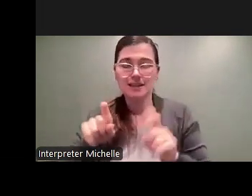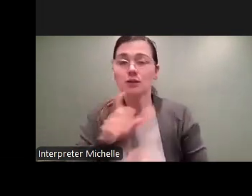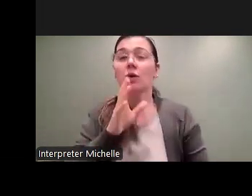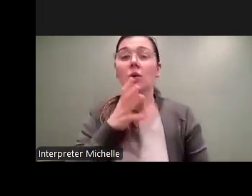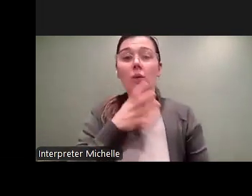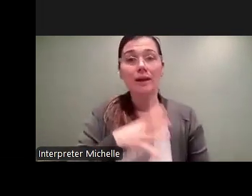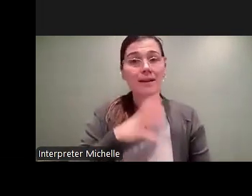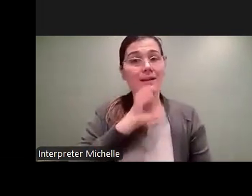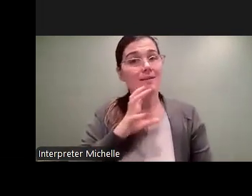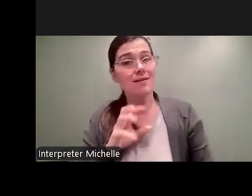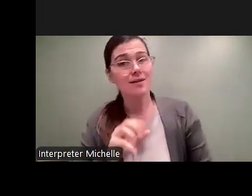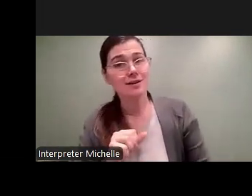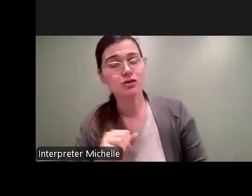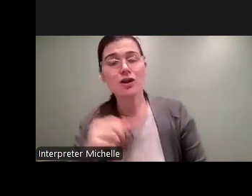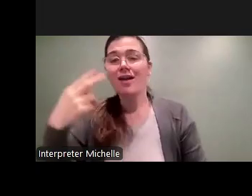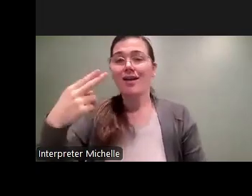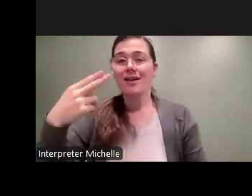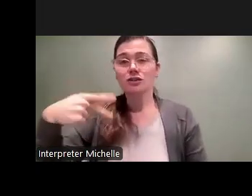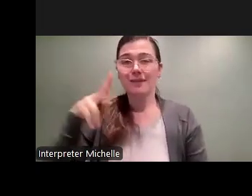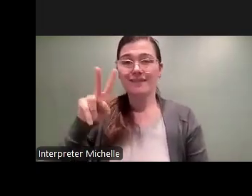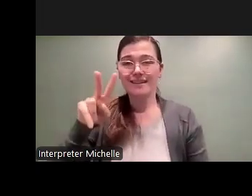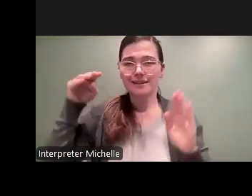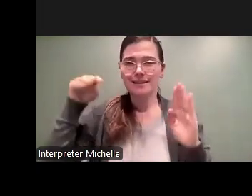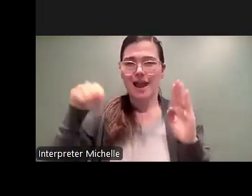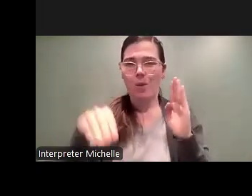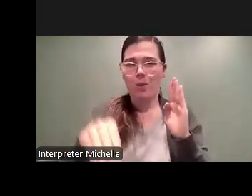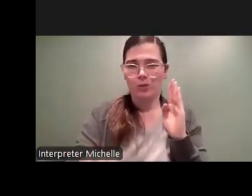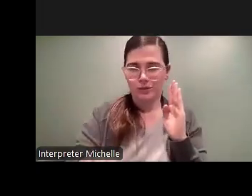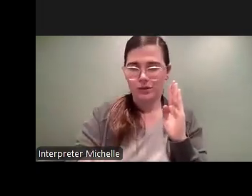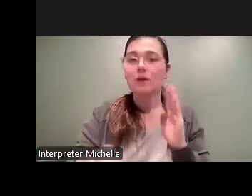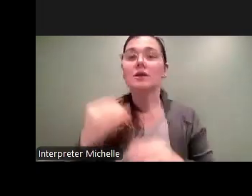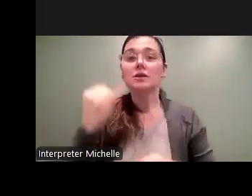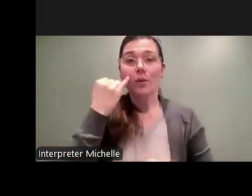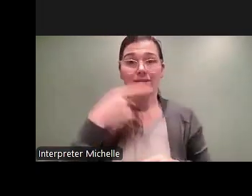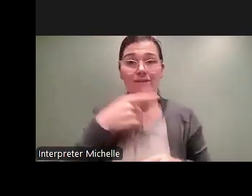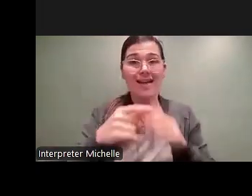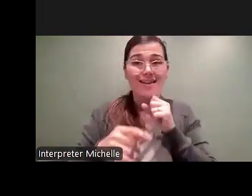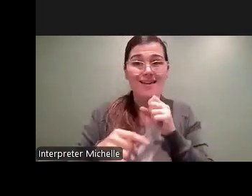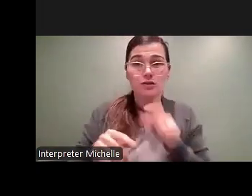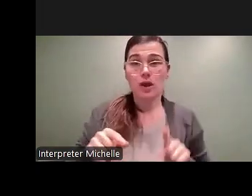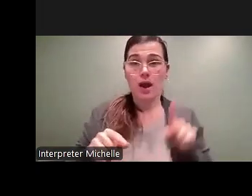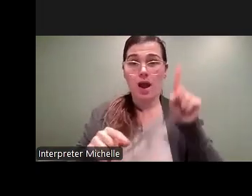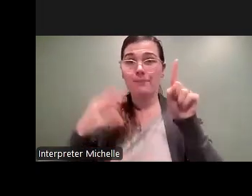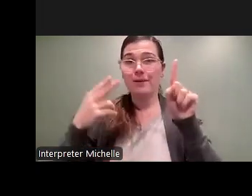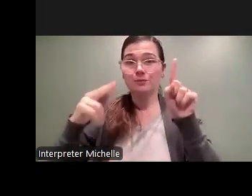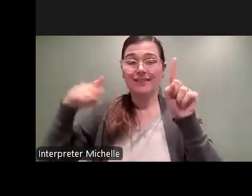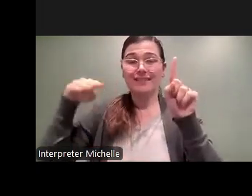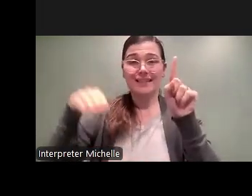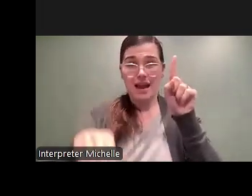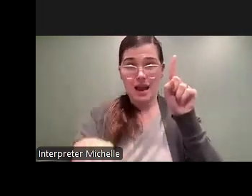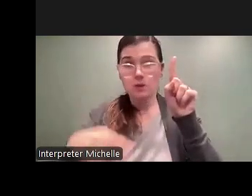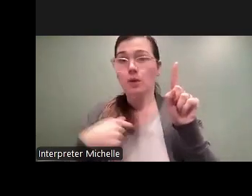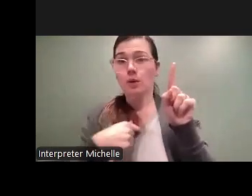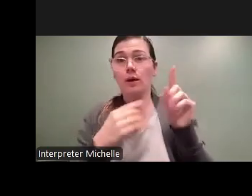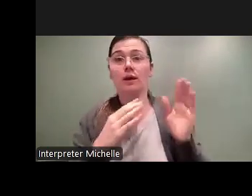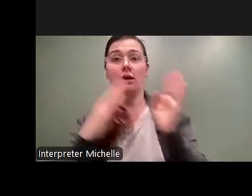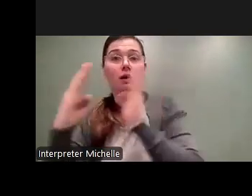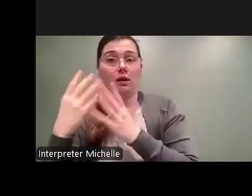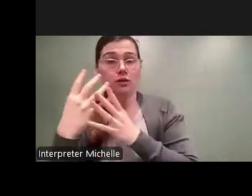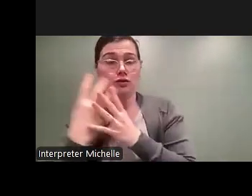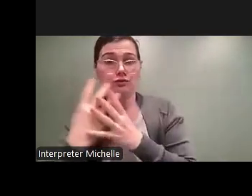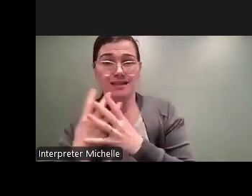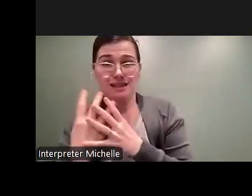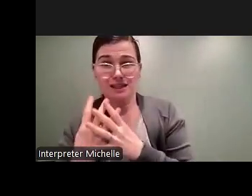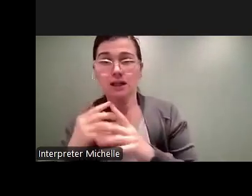older. And so now if we look to see if they have HPV or not, when they have a normal